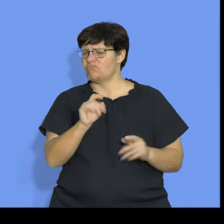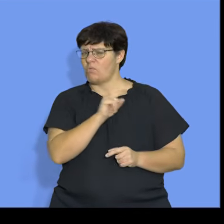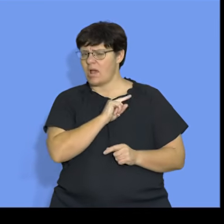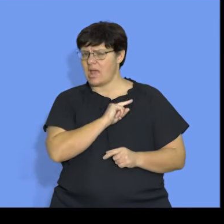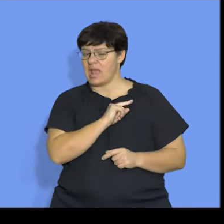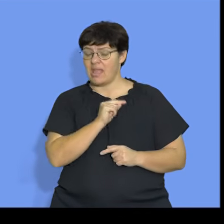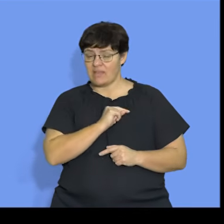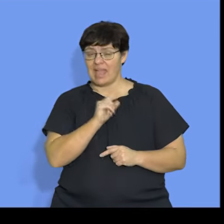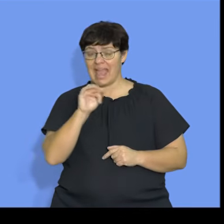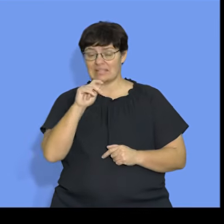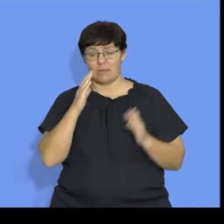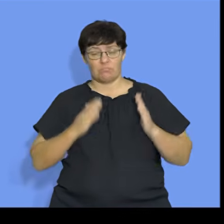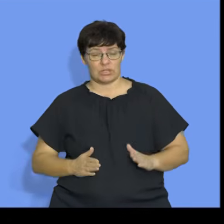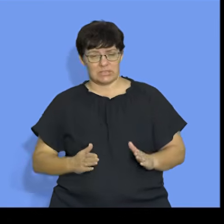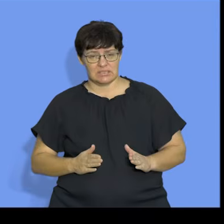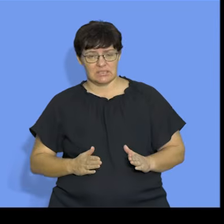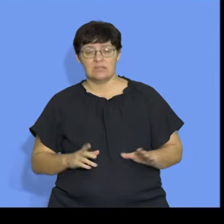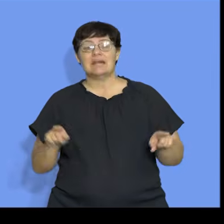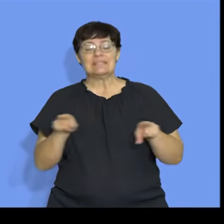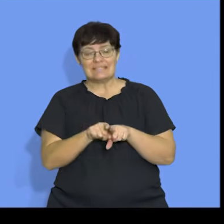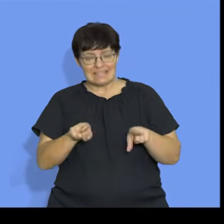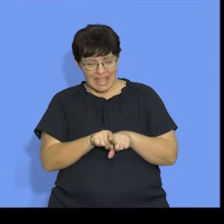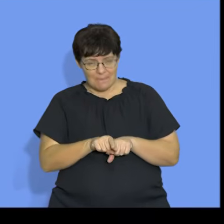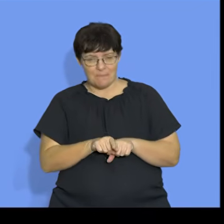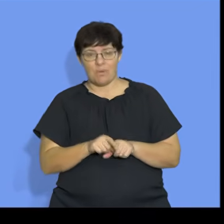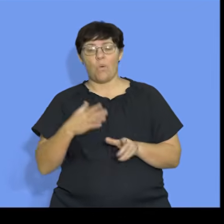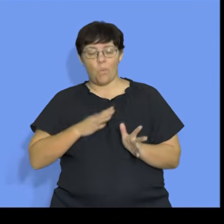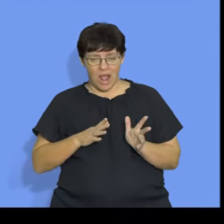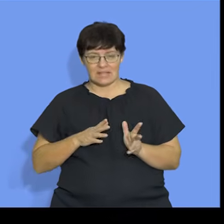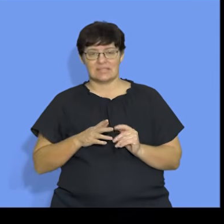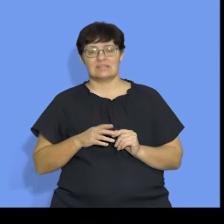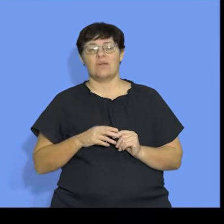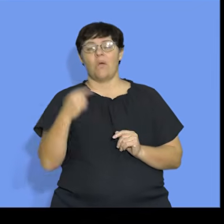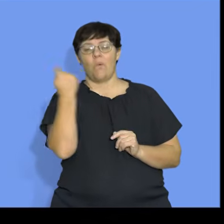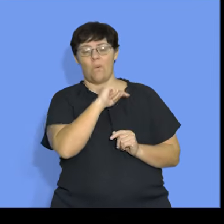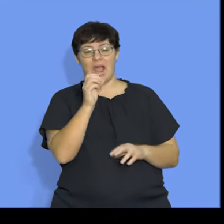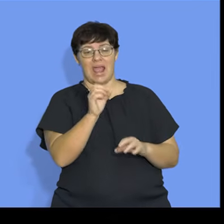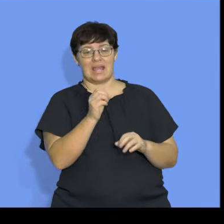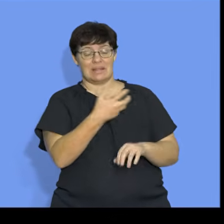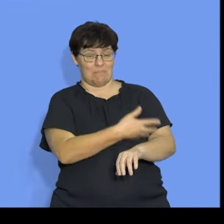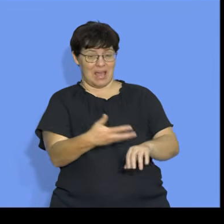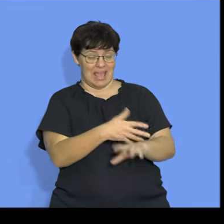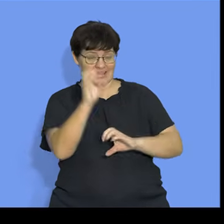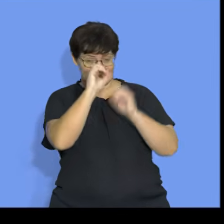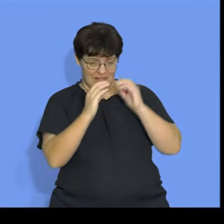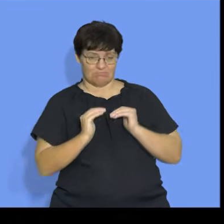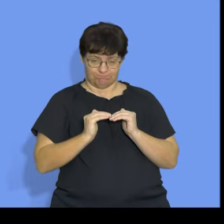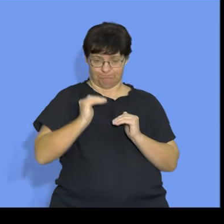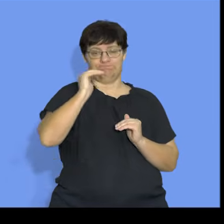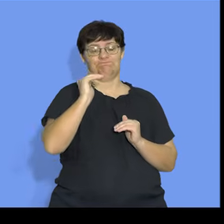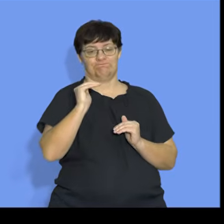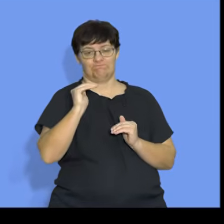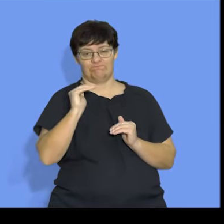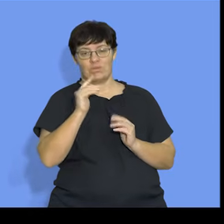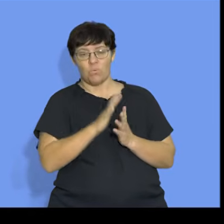have antibodies, I also want to increase my white blood cells to